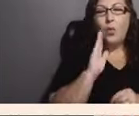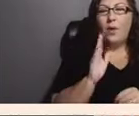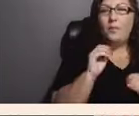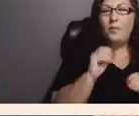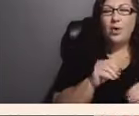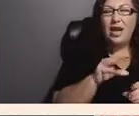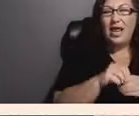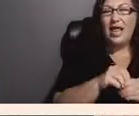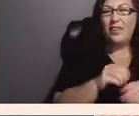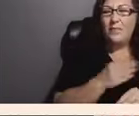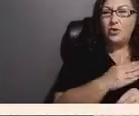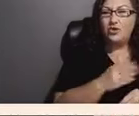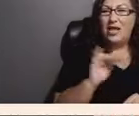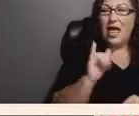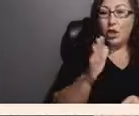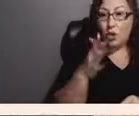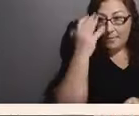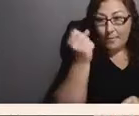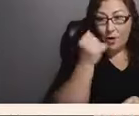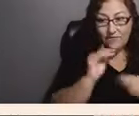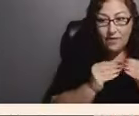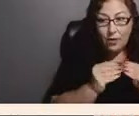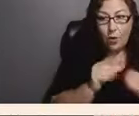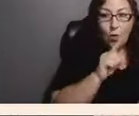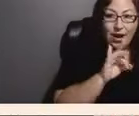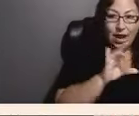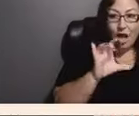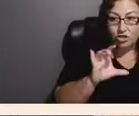would memorize a phone number,